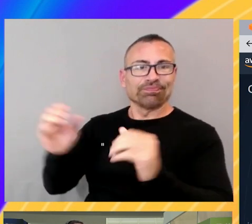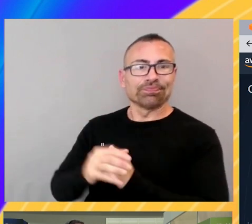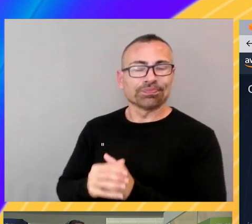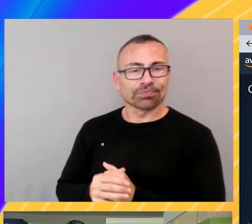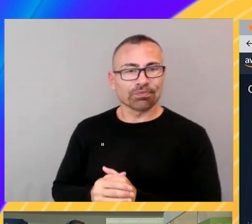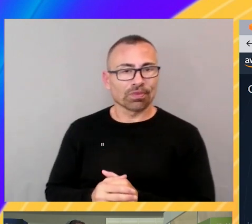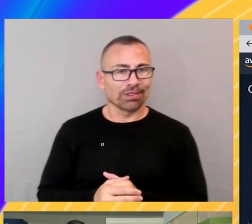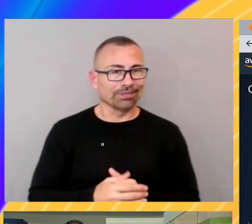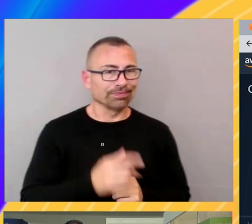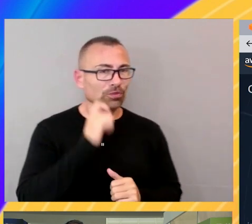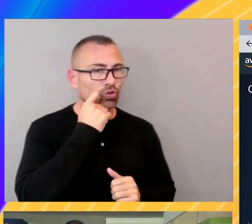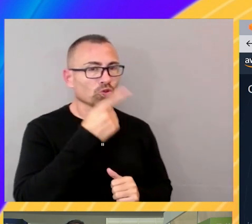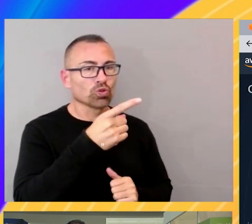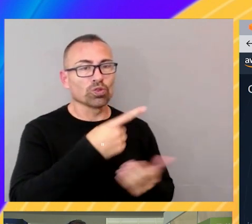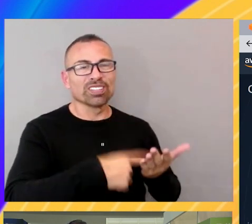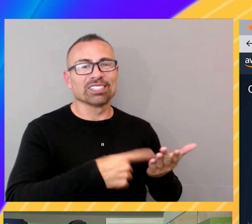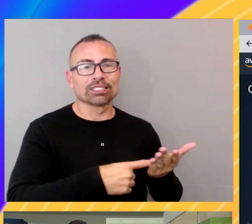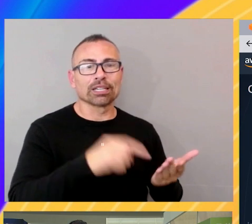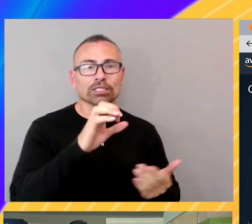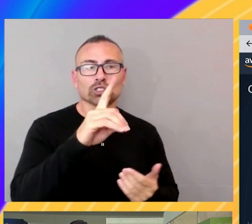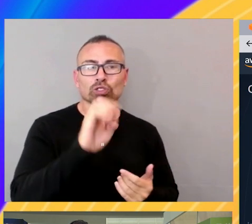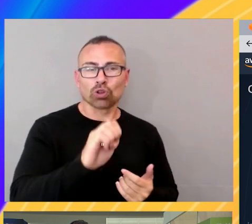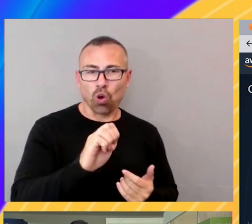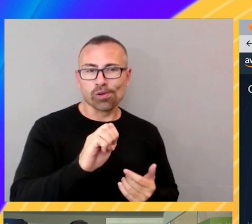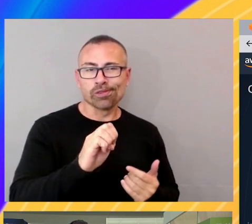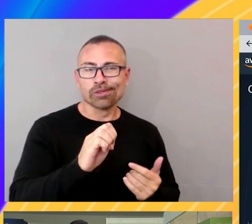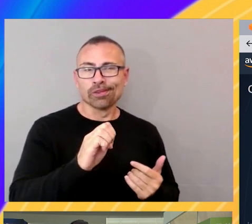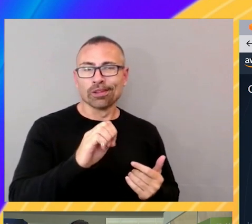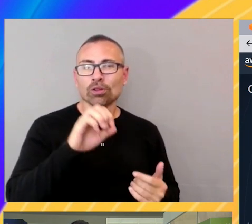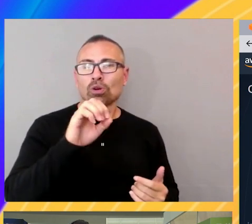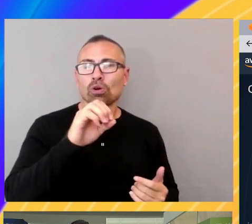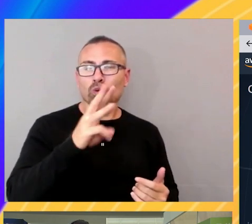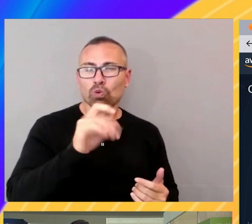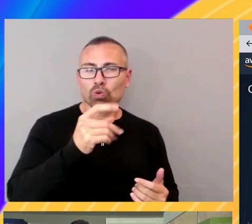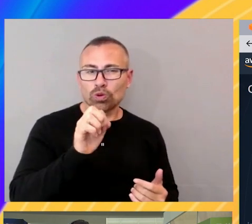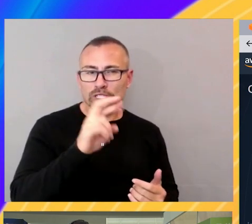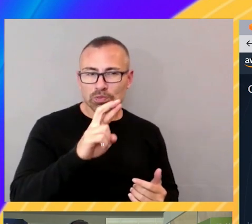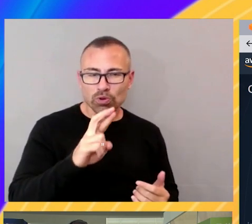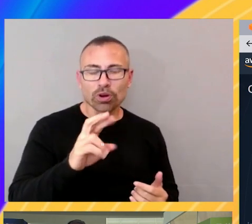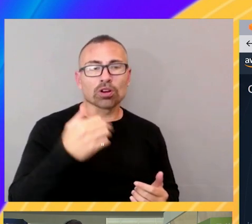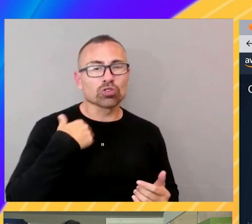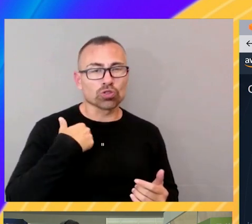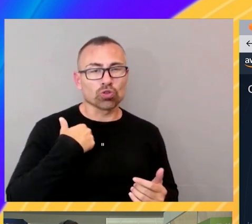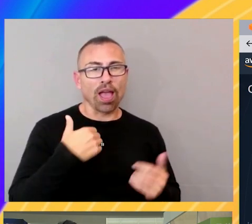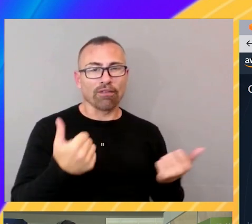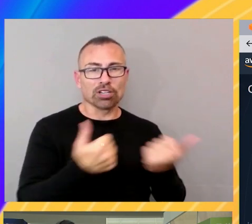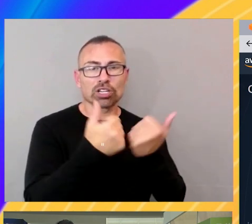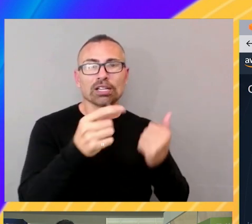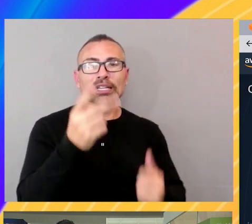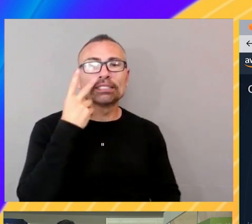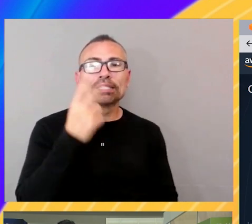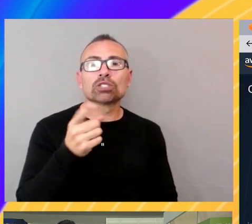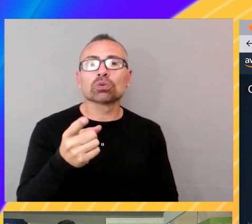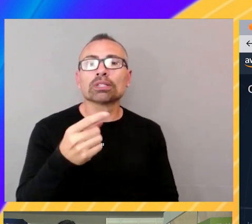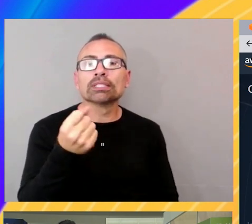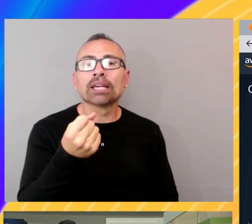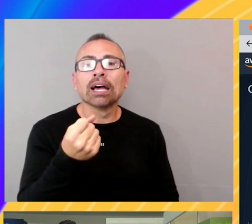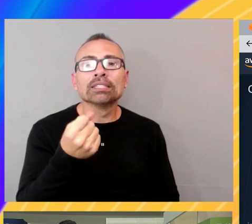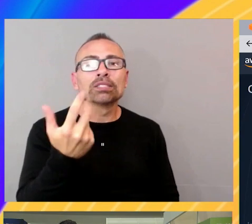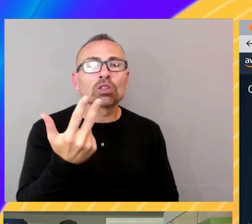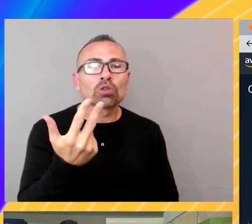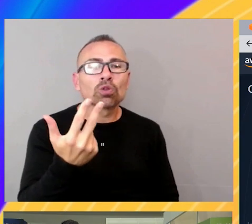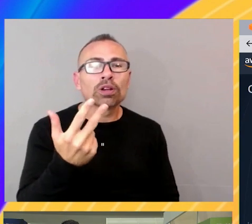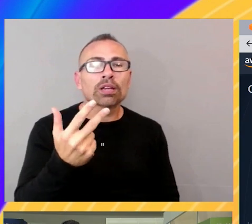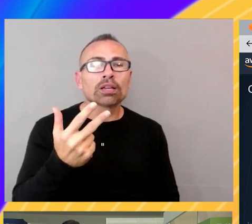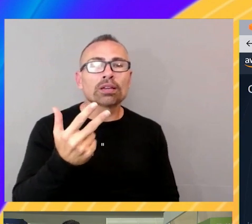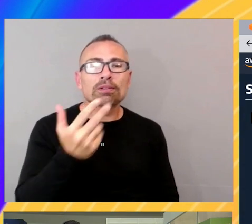do have a challenge. Let's go ahead and talk about this challenge here, S3 Whisperer. So I already have this one loaded up, but you can see I have it clicked on. I can click on Open Challenge